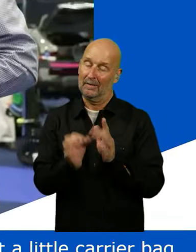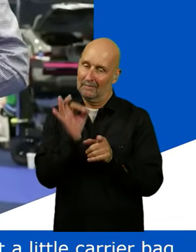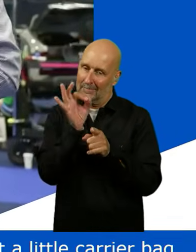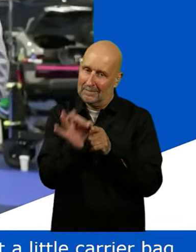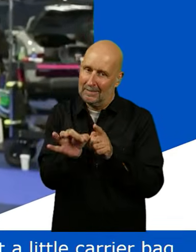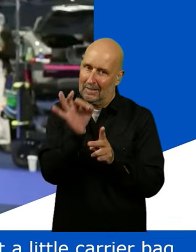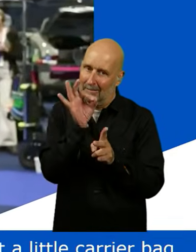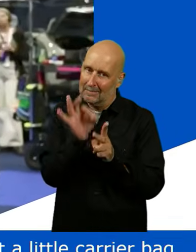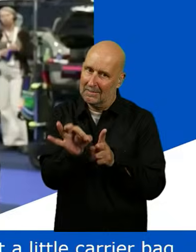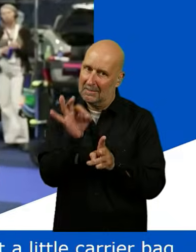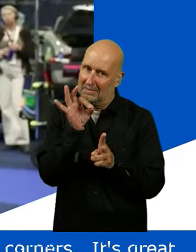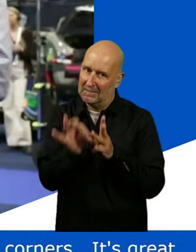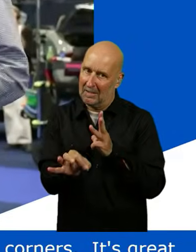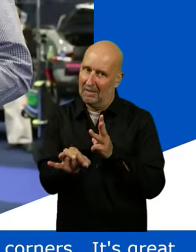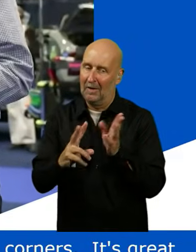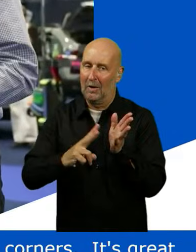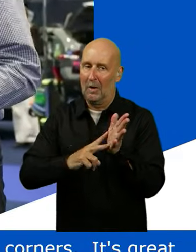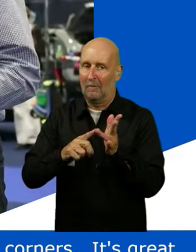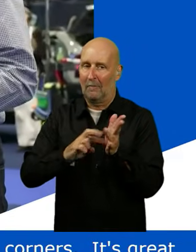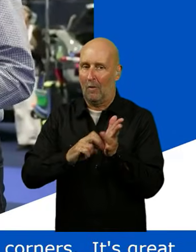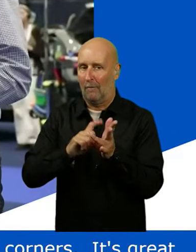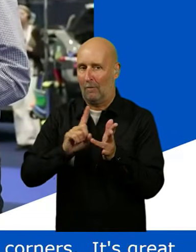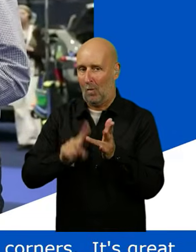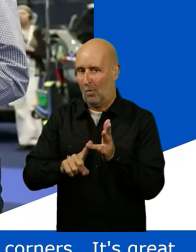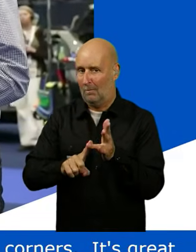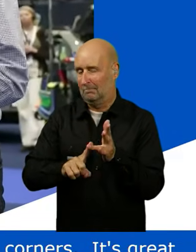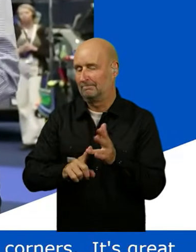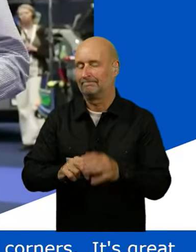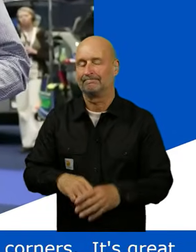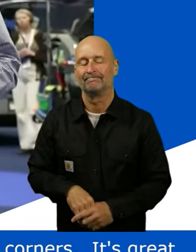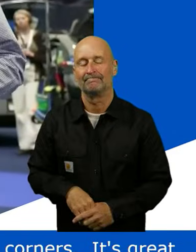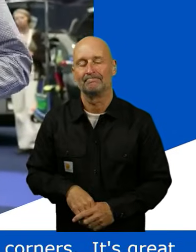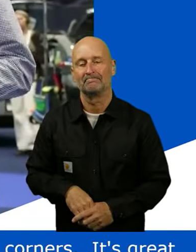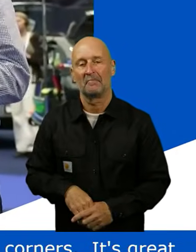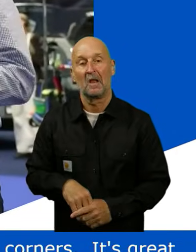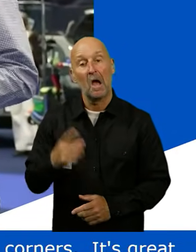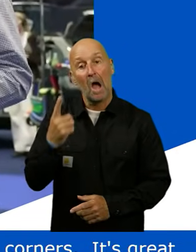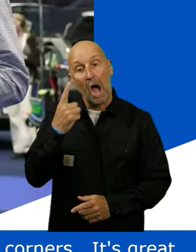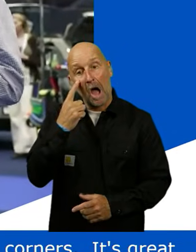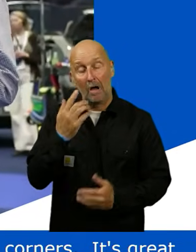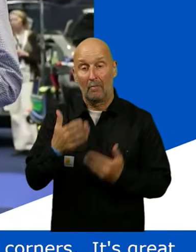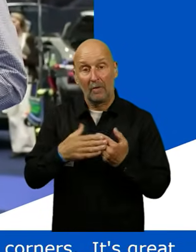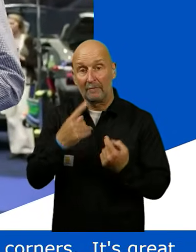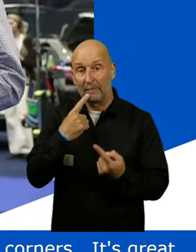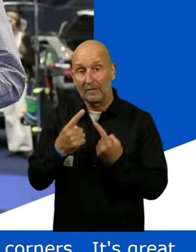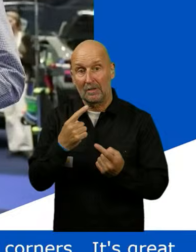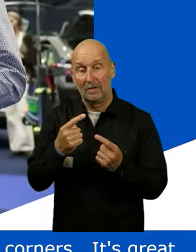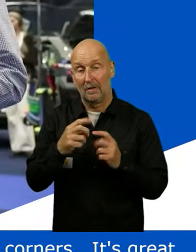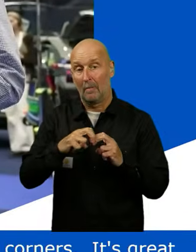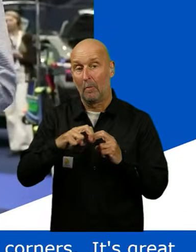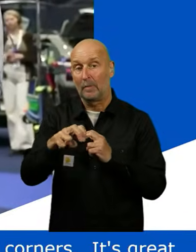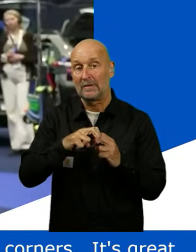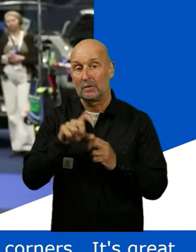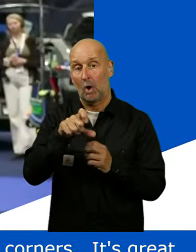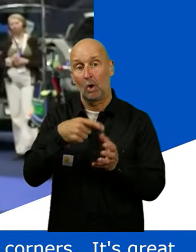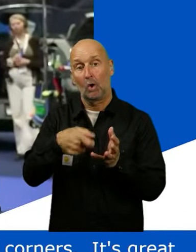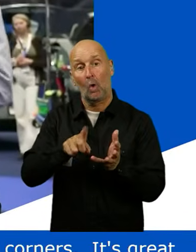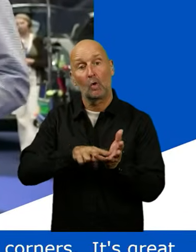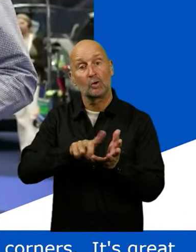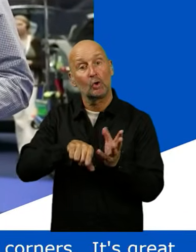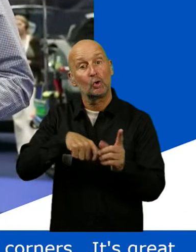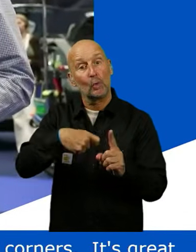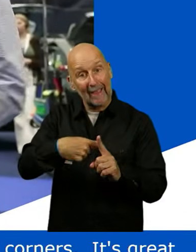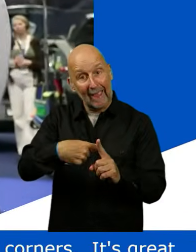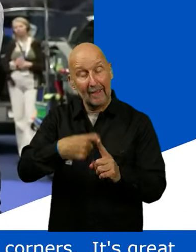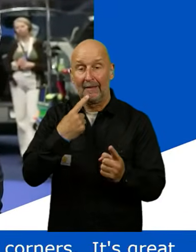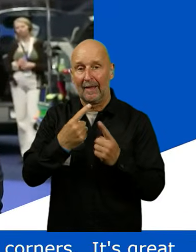to detail that goes into this Volvo XC40. If you'd like to find out more, you can check out motability.co.uk for all the